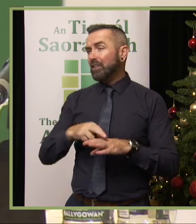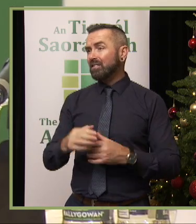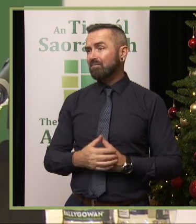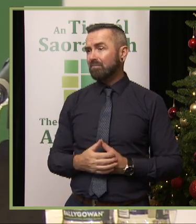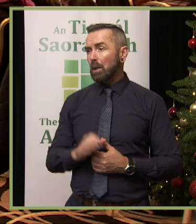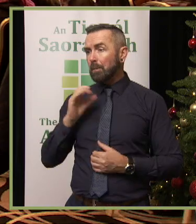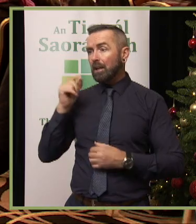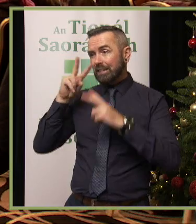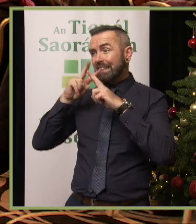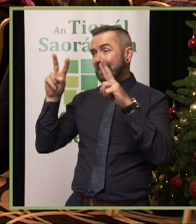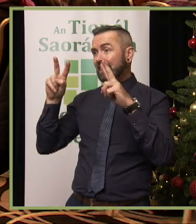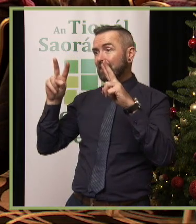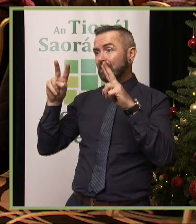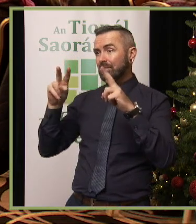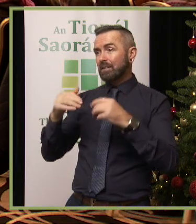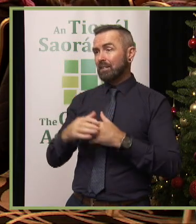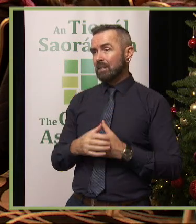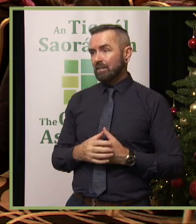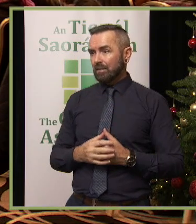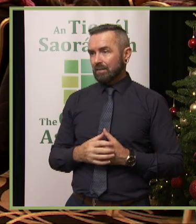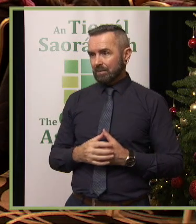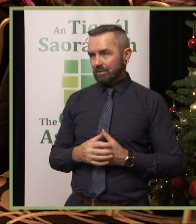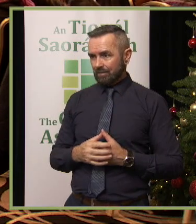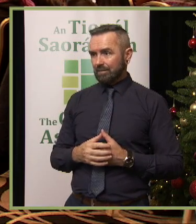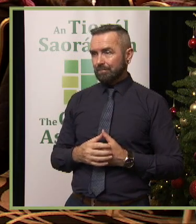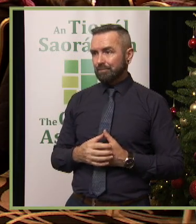microphone to Kenneth? I feel like we need microphones on everyone now.